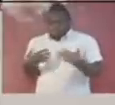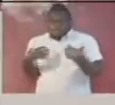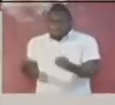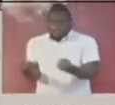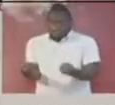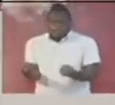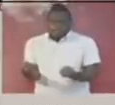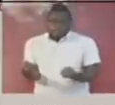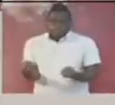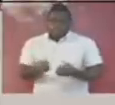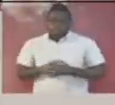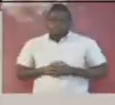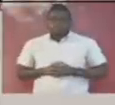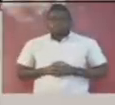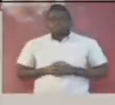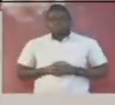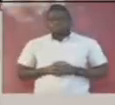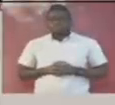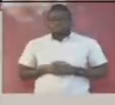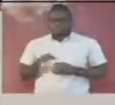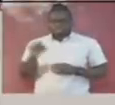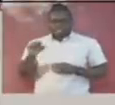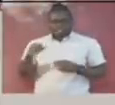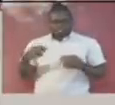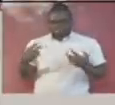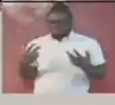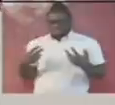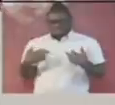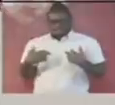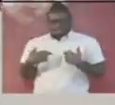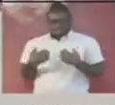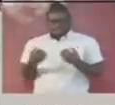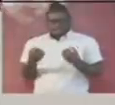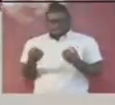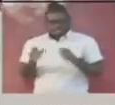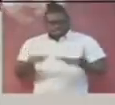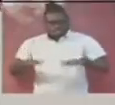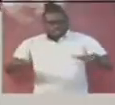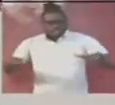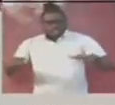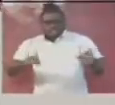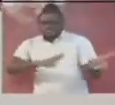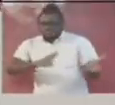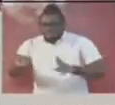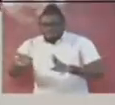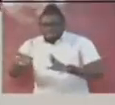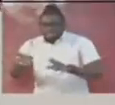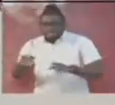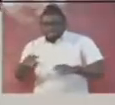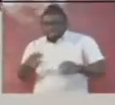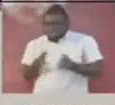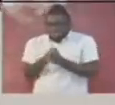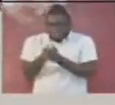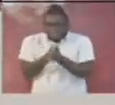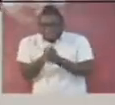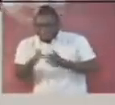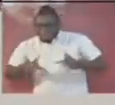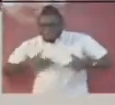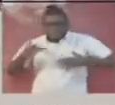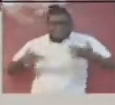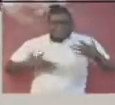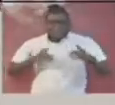While I am sure that many children are eager to go back out to school, for some it is not so